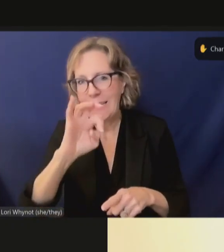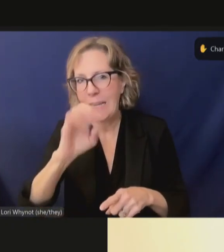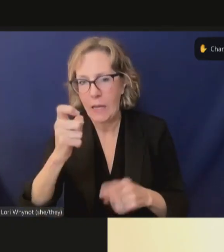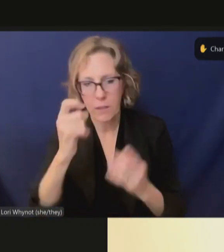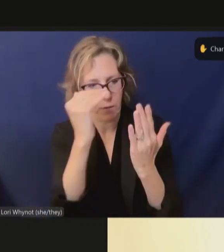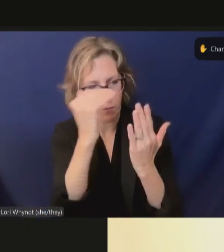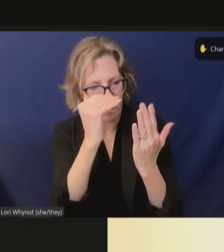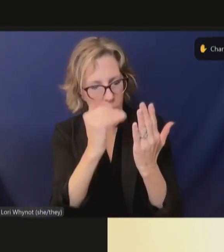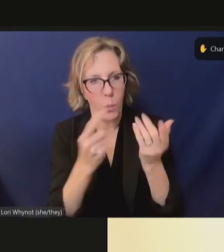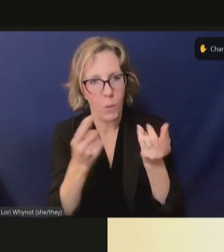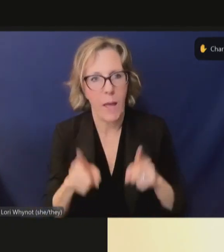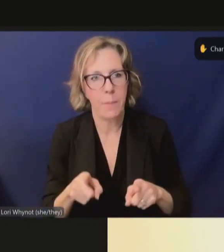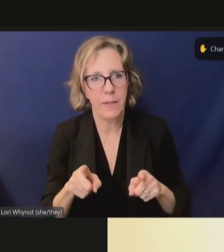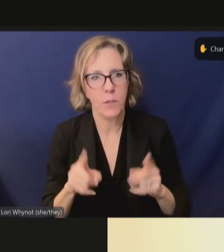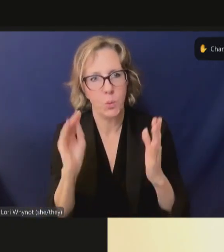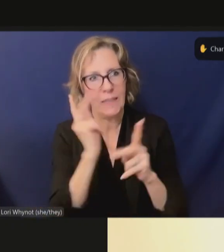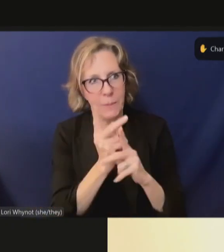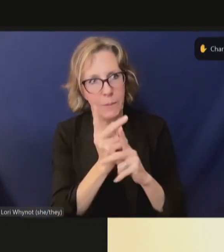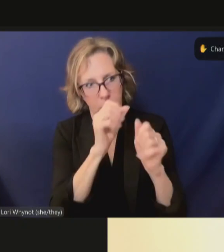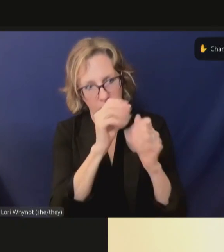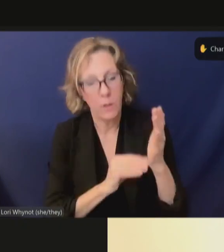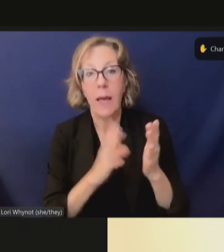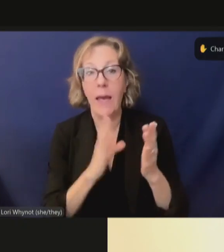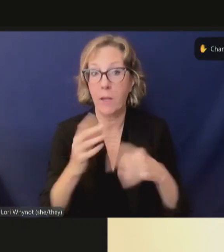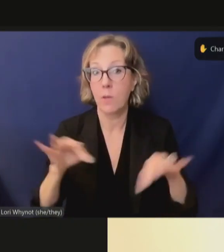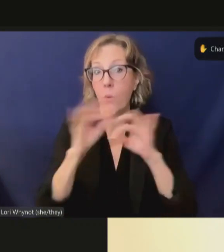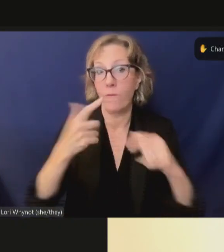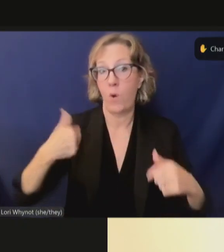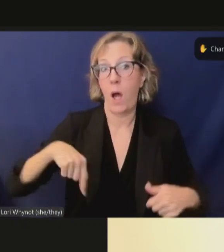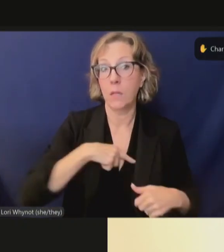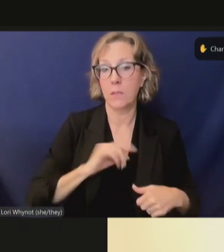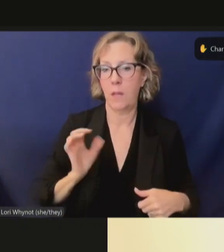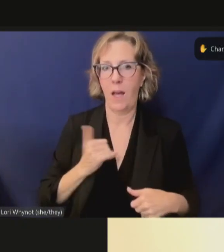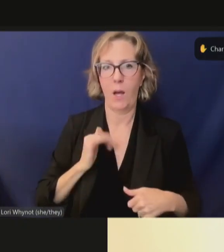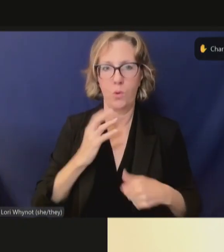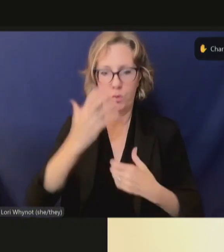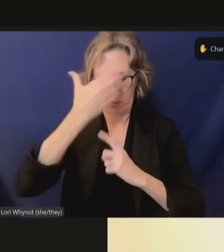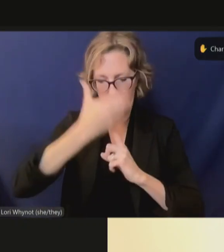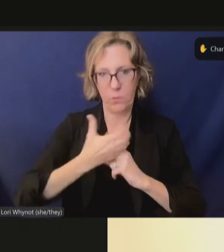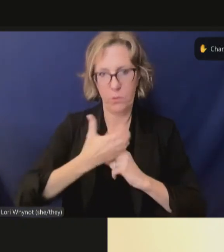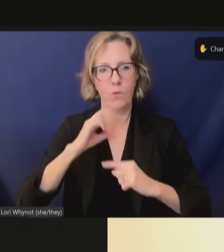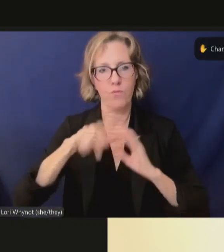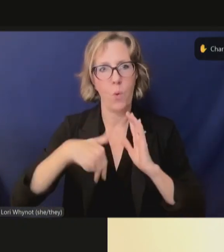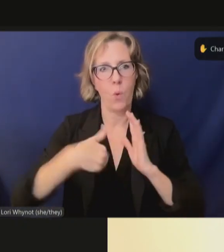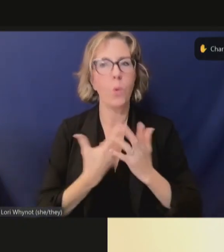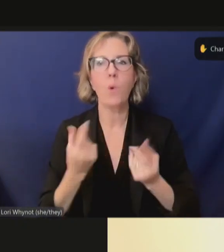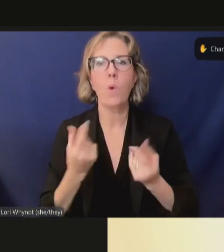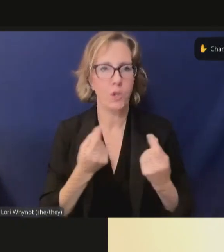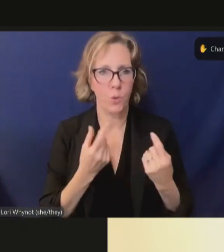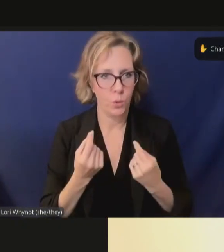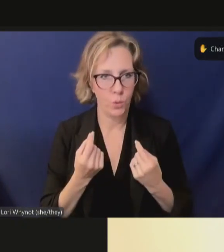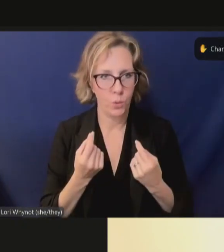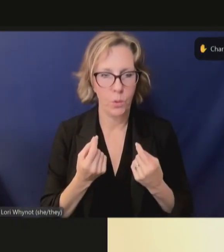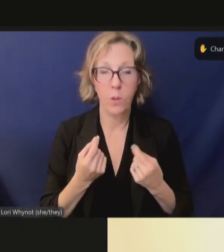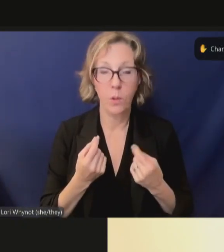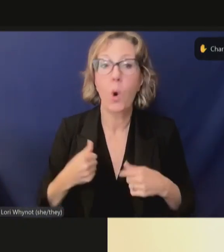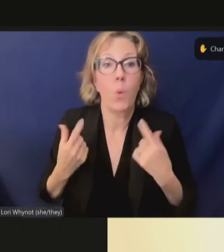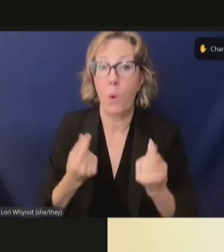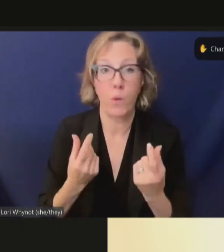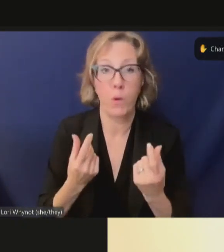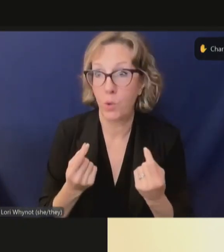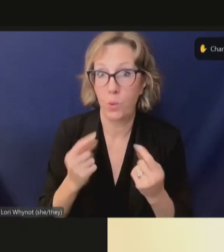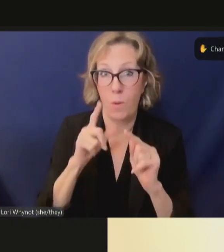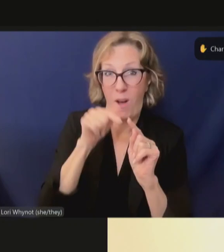I think it's important for us in our role to know that. What we do about it or what we say about it, I